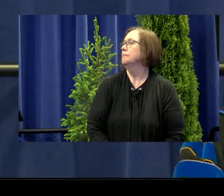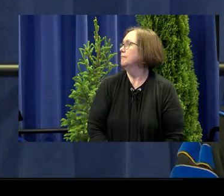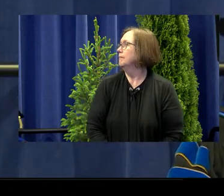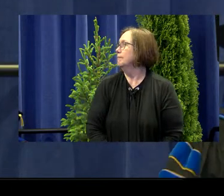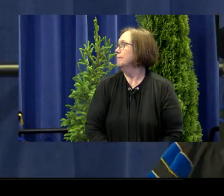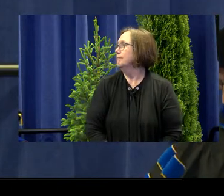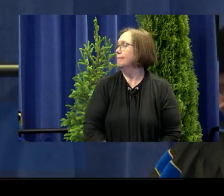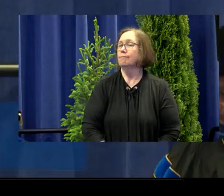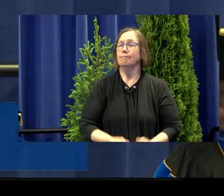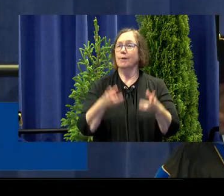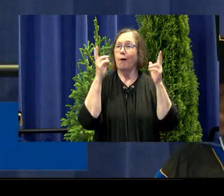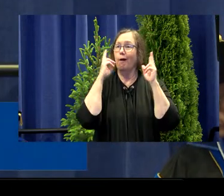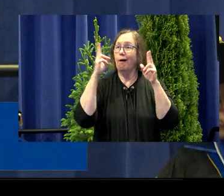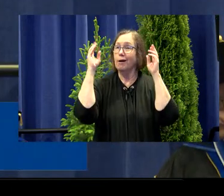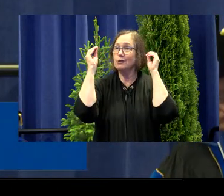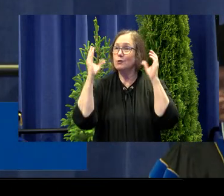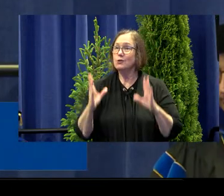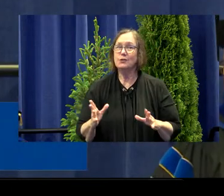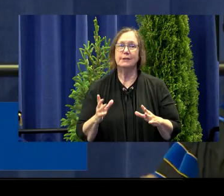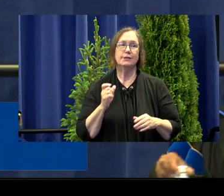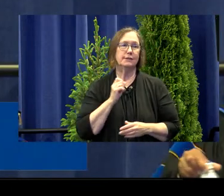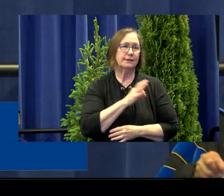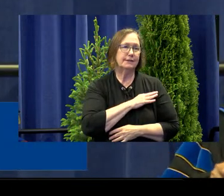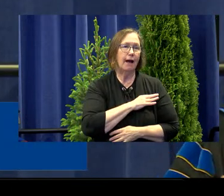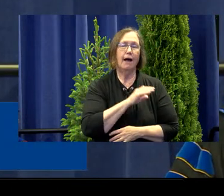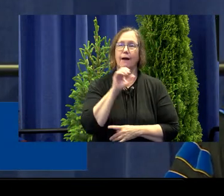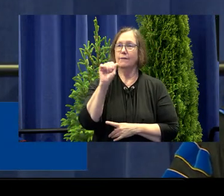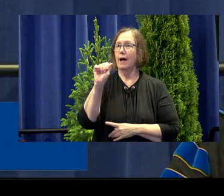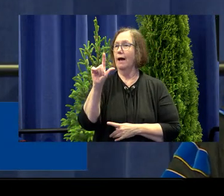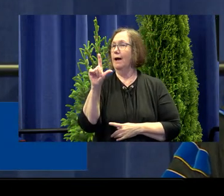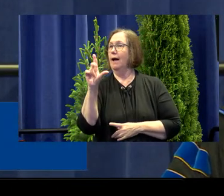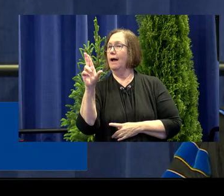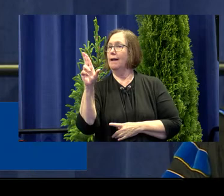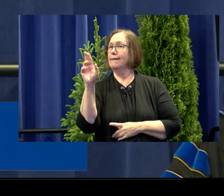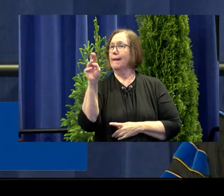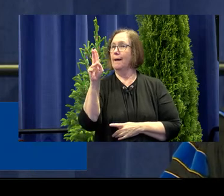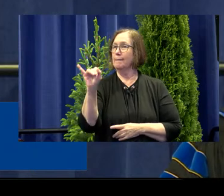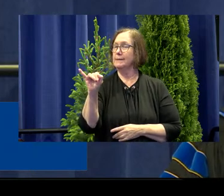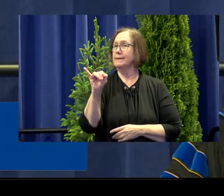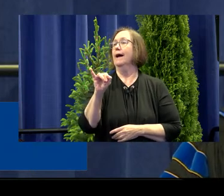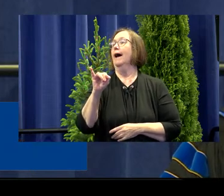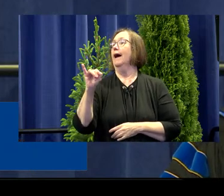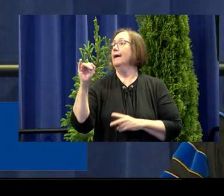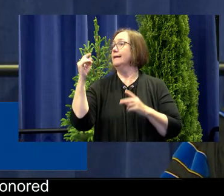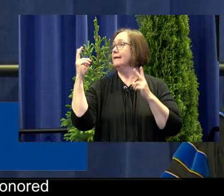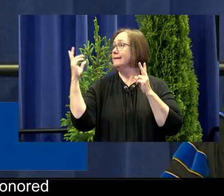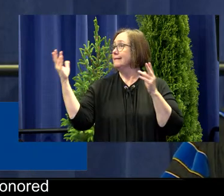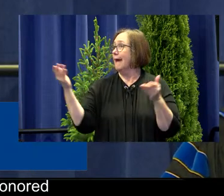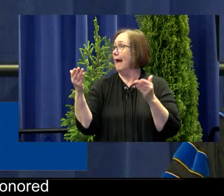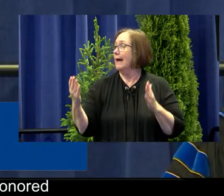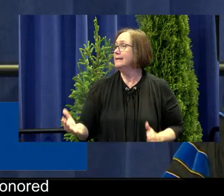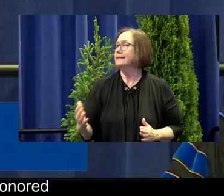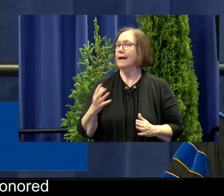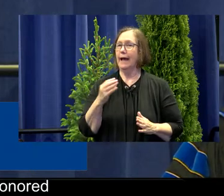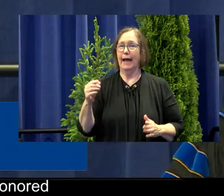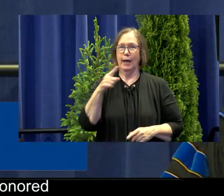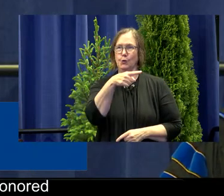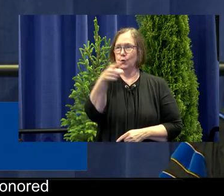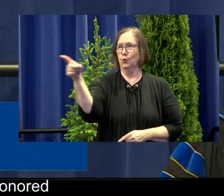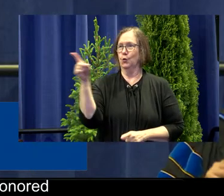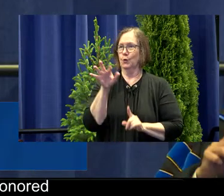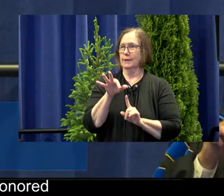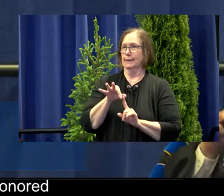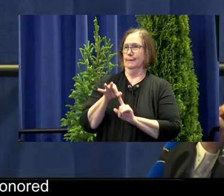Distinguished faculty and staff, alumni, honored guests, and most importantly, the exceptional